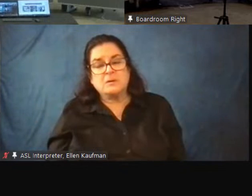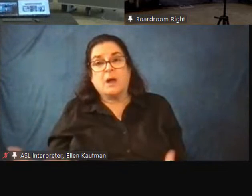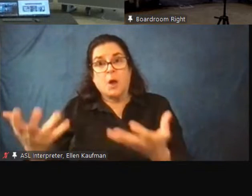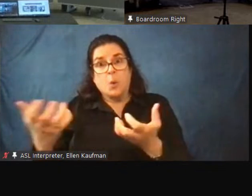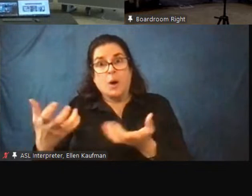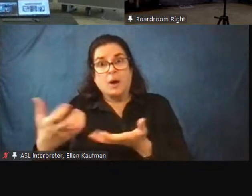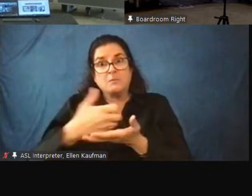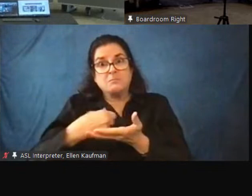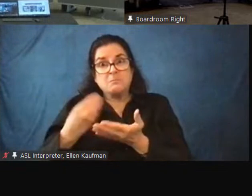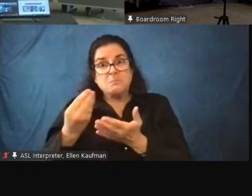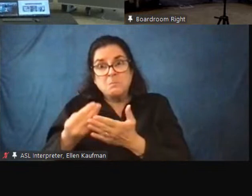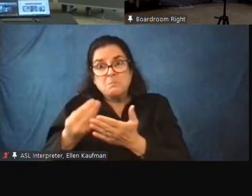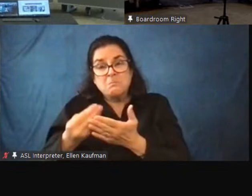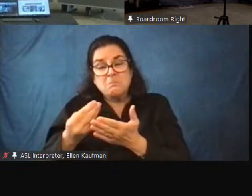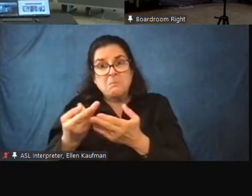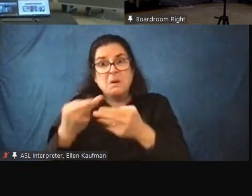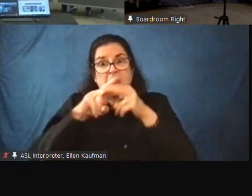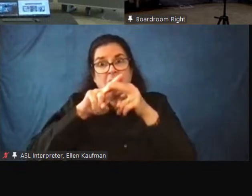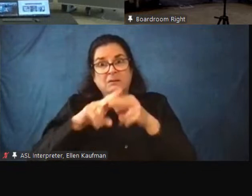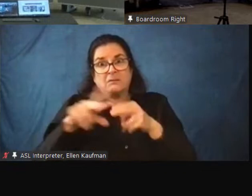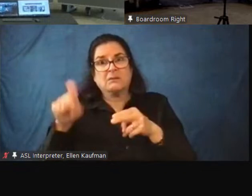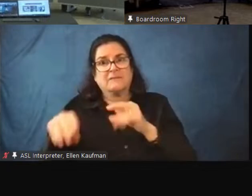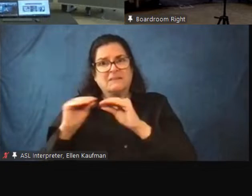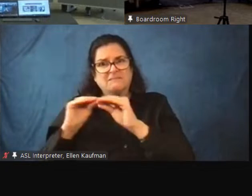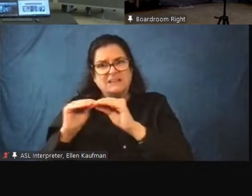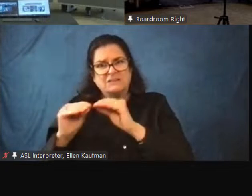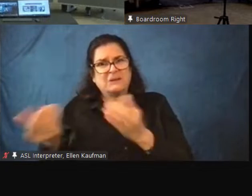gonna have to fix them again.